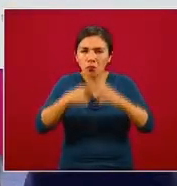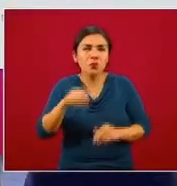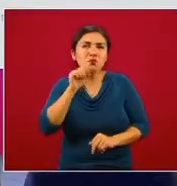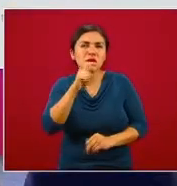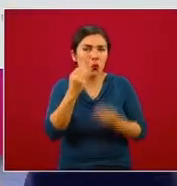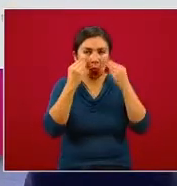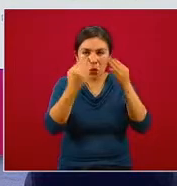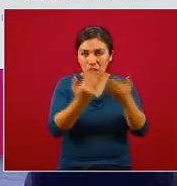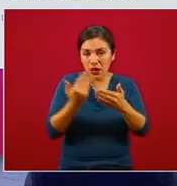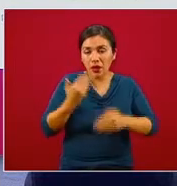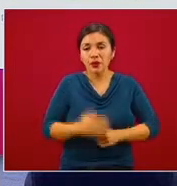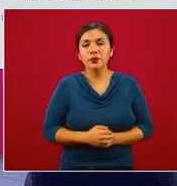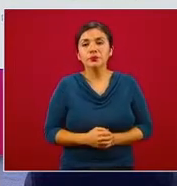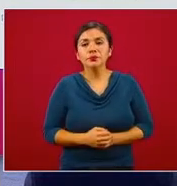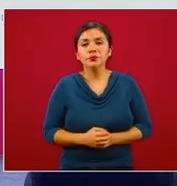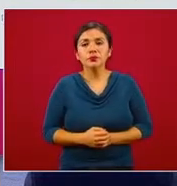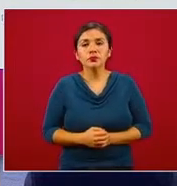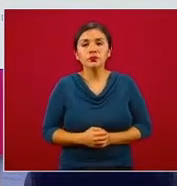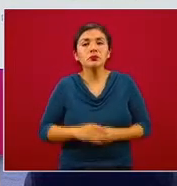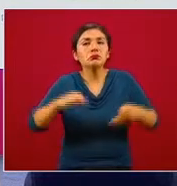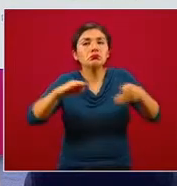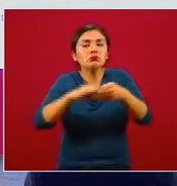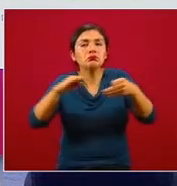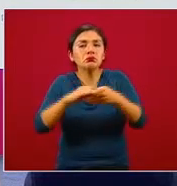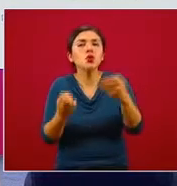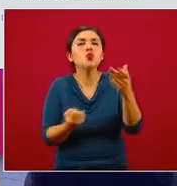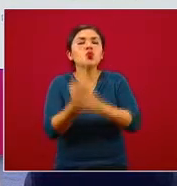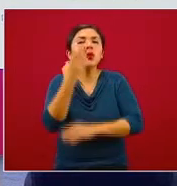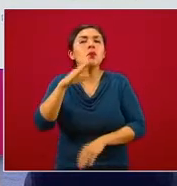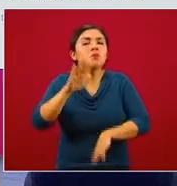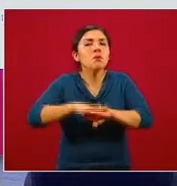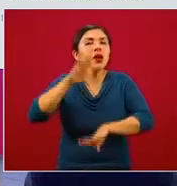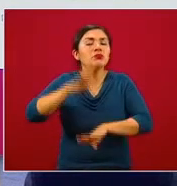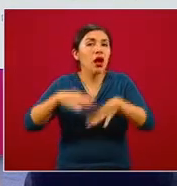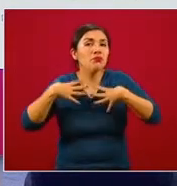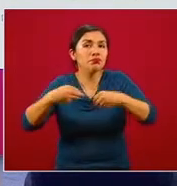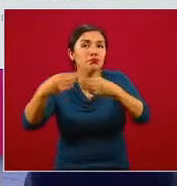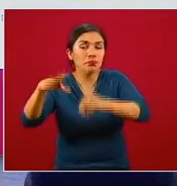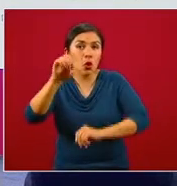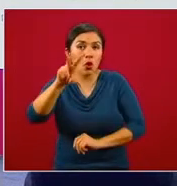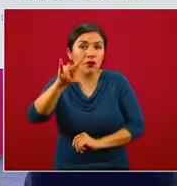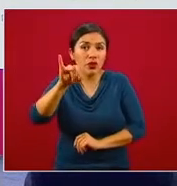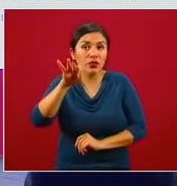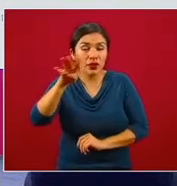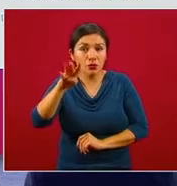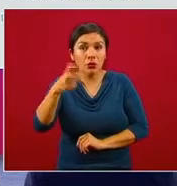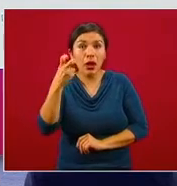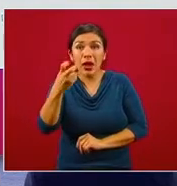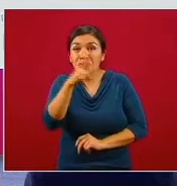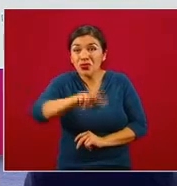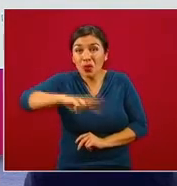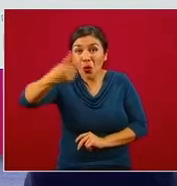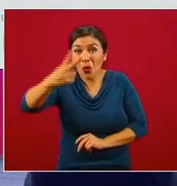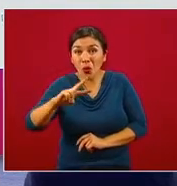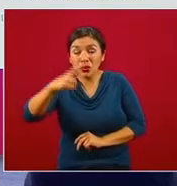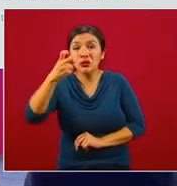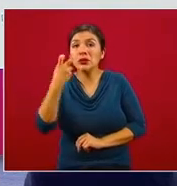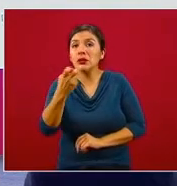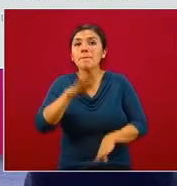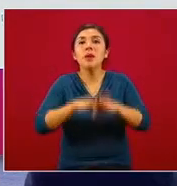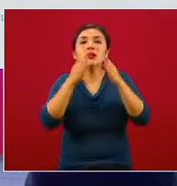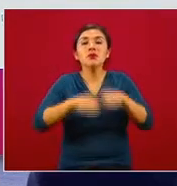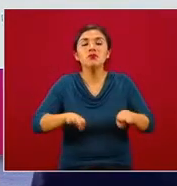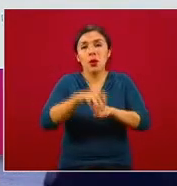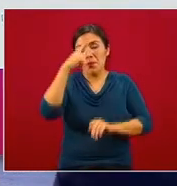effective reproduction rate for COVID for the states and metropolitan areas of Mexico, as we have just seen.